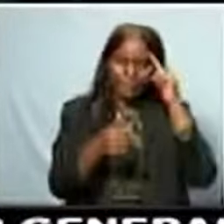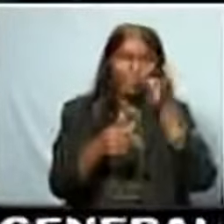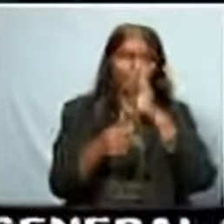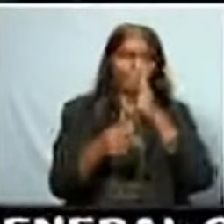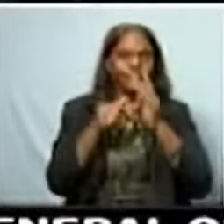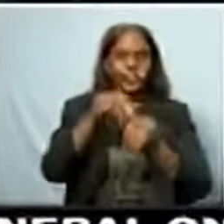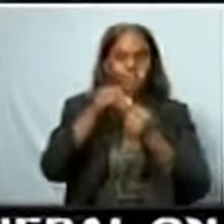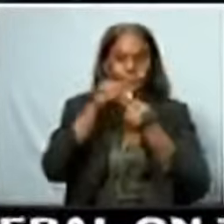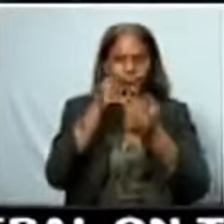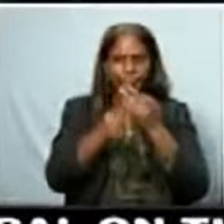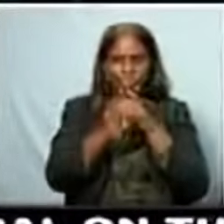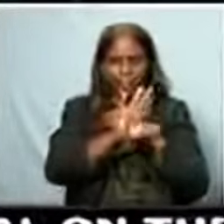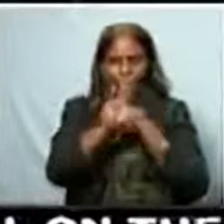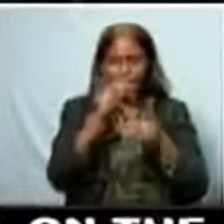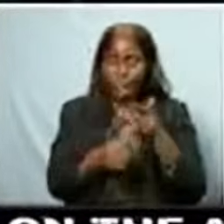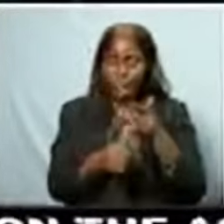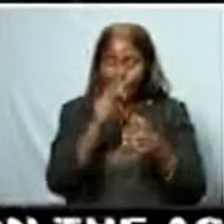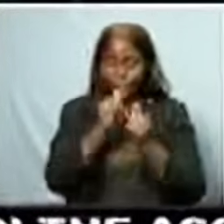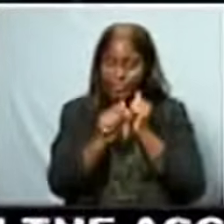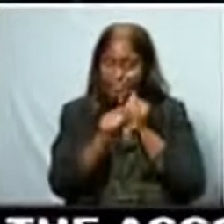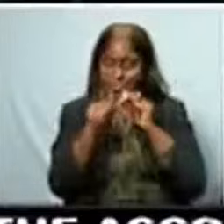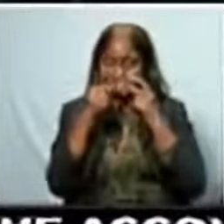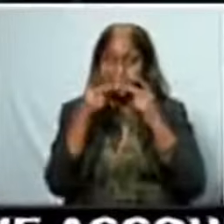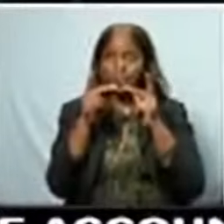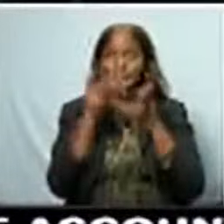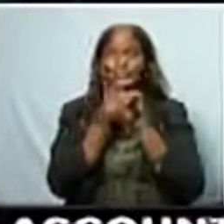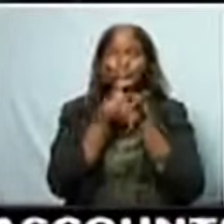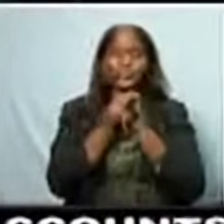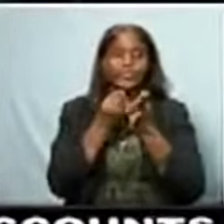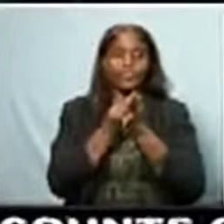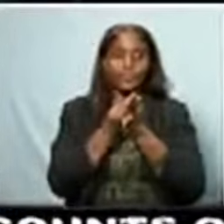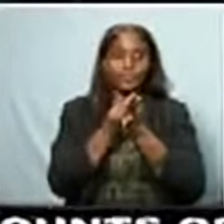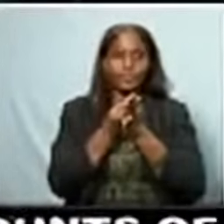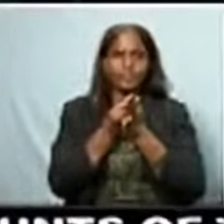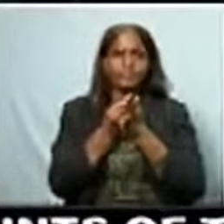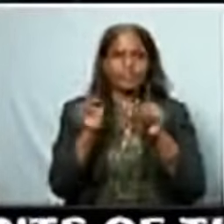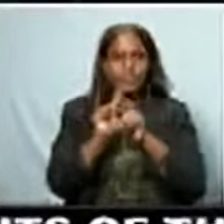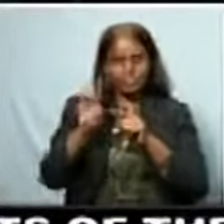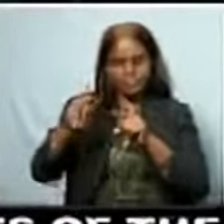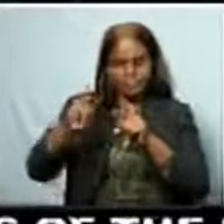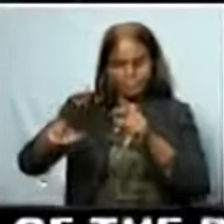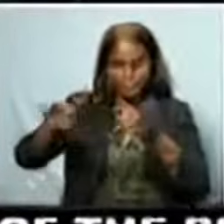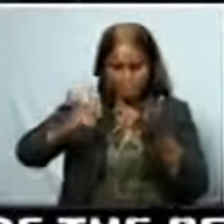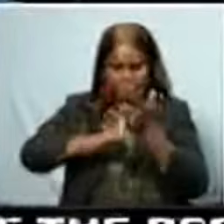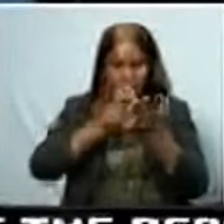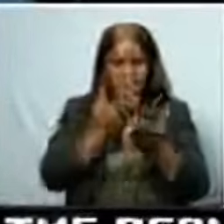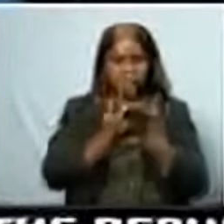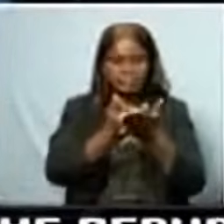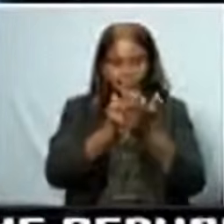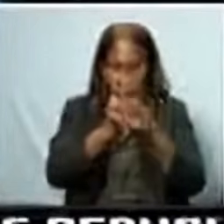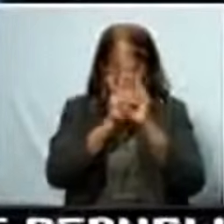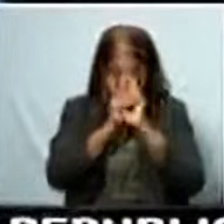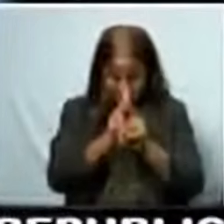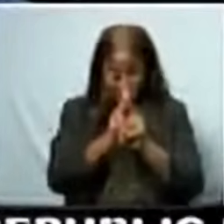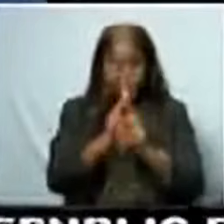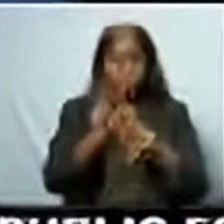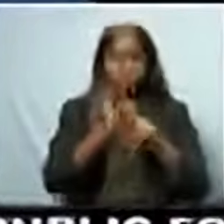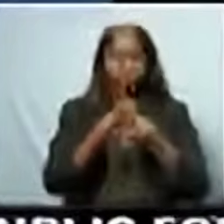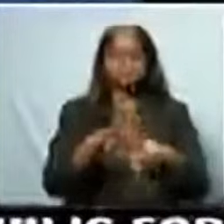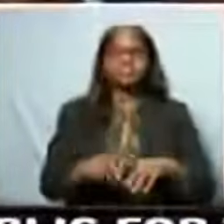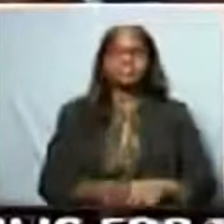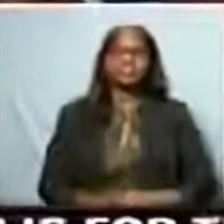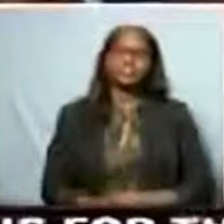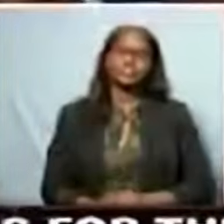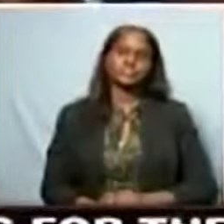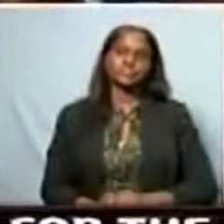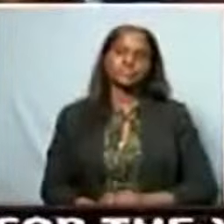specific. What was it? Because these are public funds. They need to really resubmit on this particular issue.